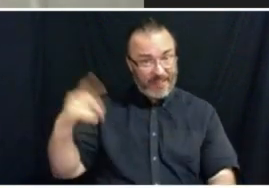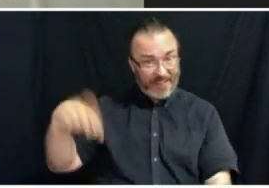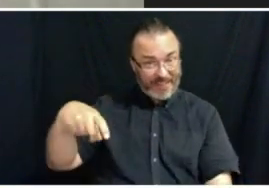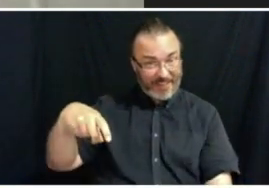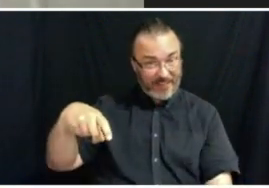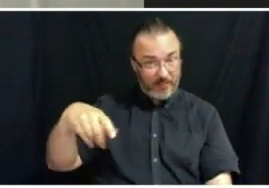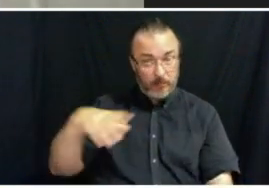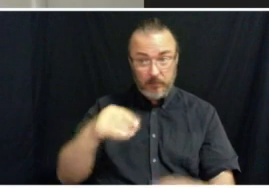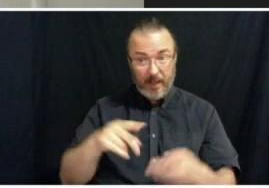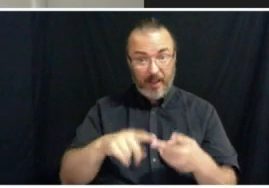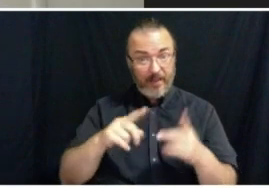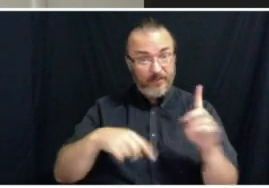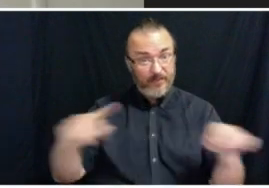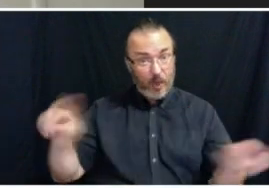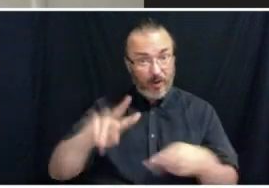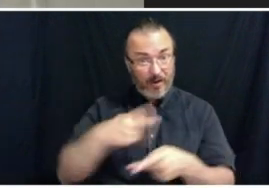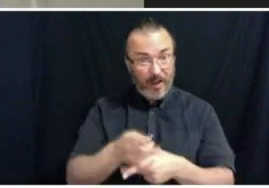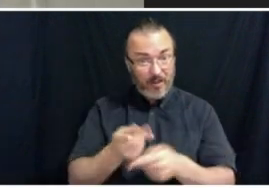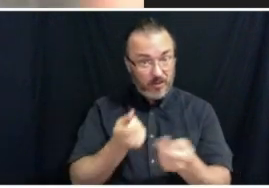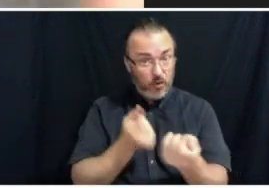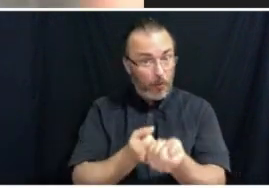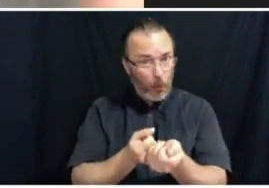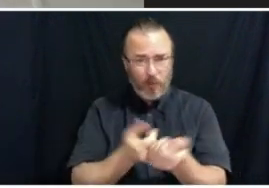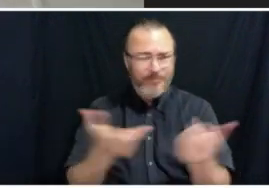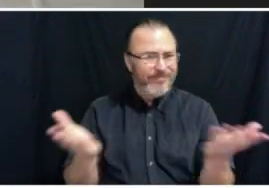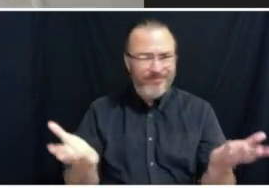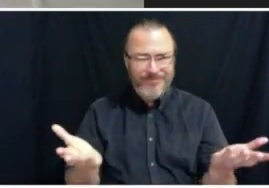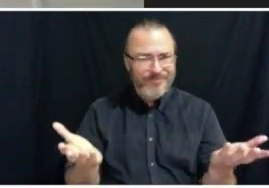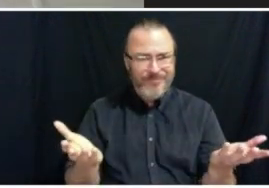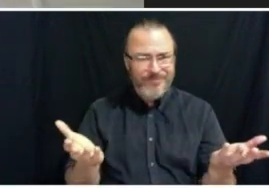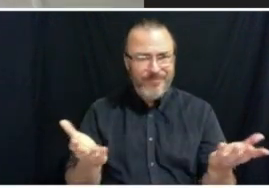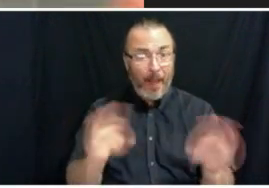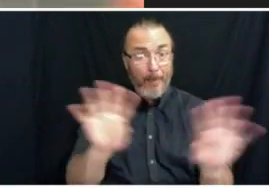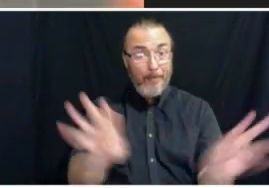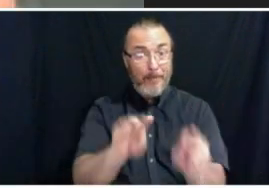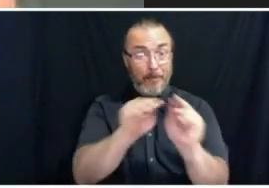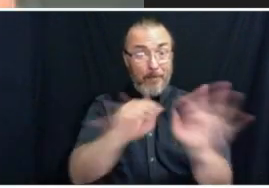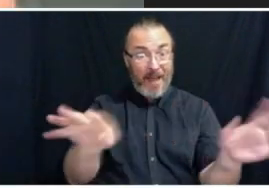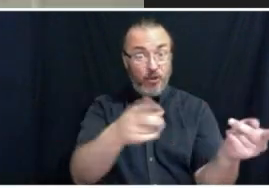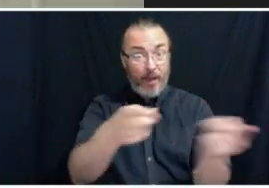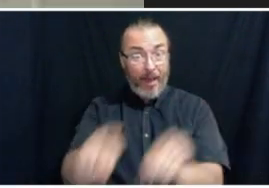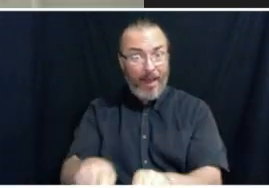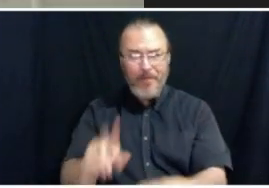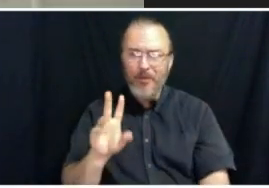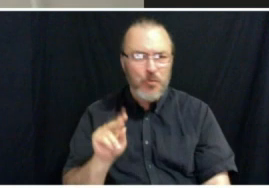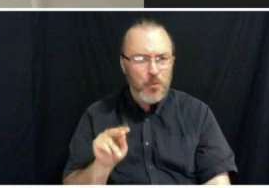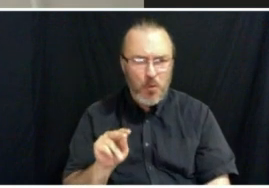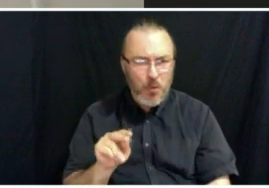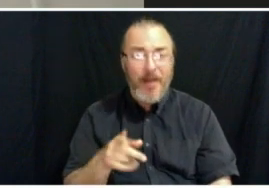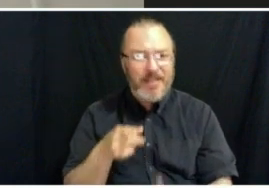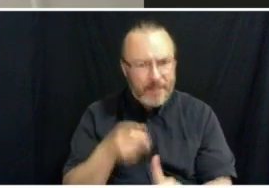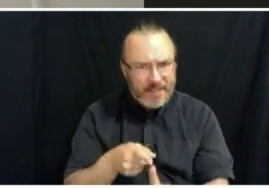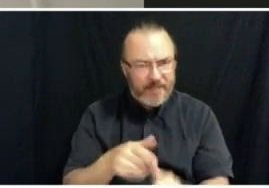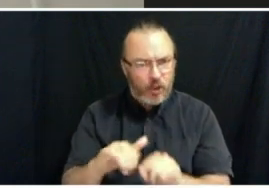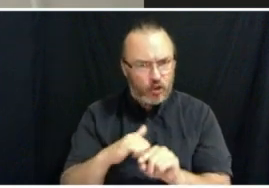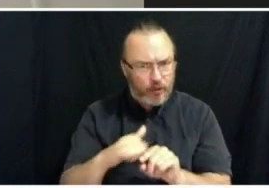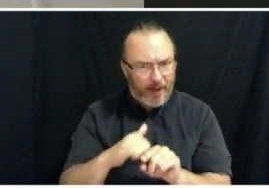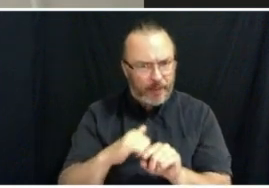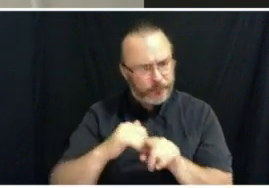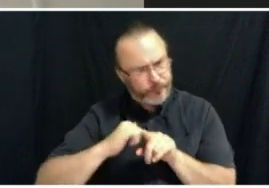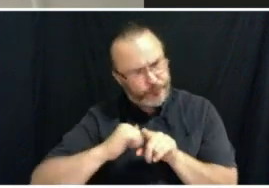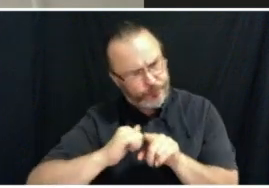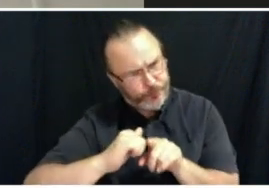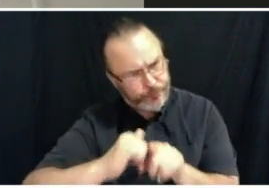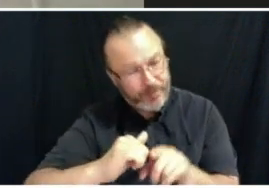types of support. So that's not happened by magic, right? The specific training has to be there for teachers in